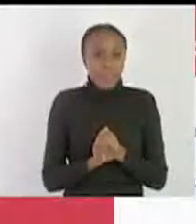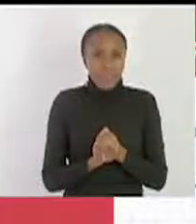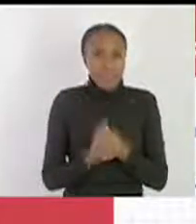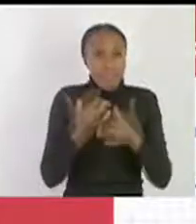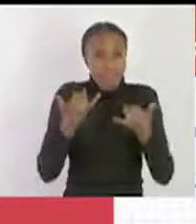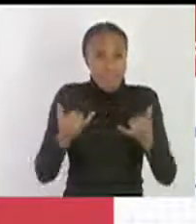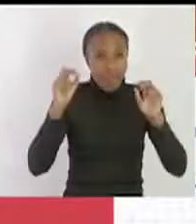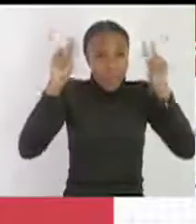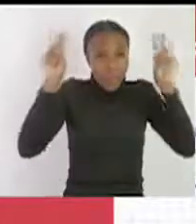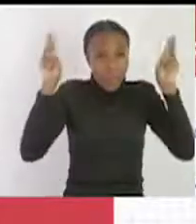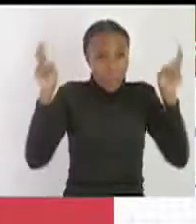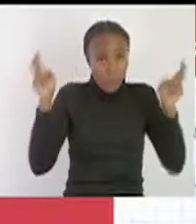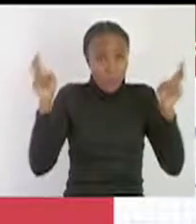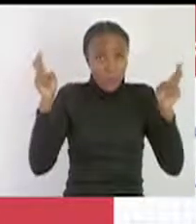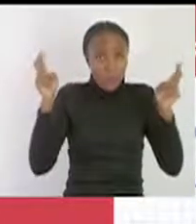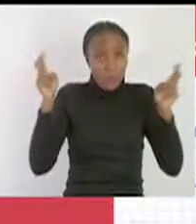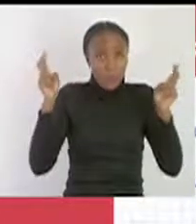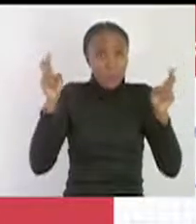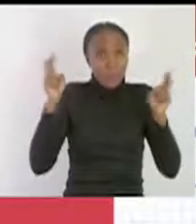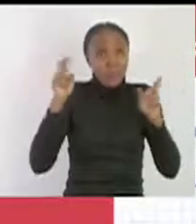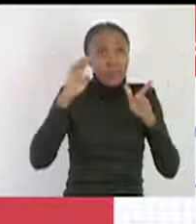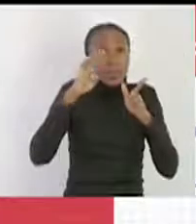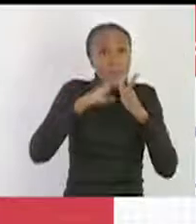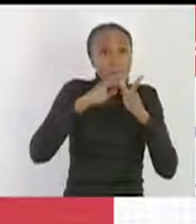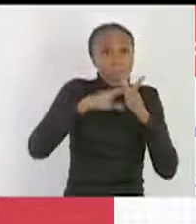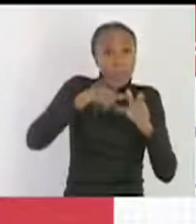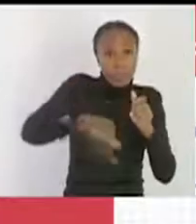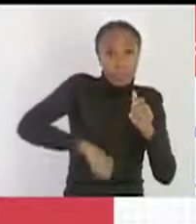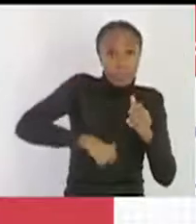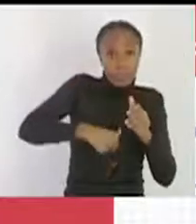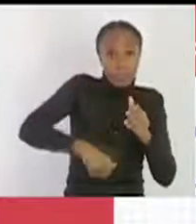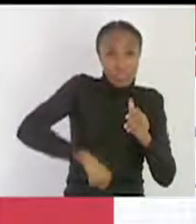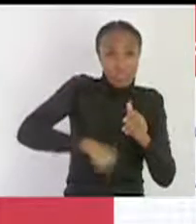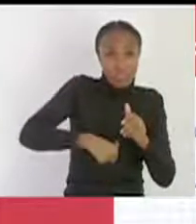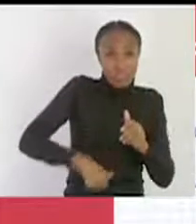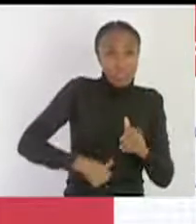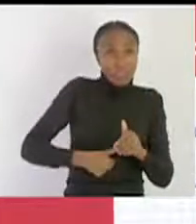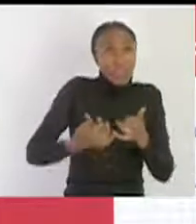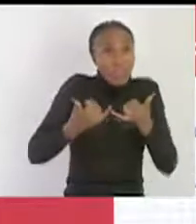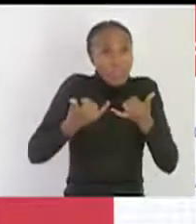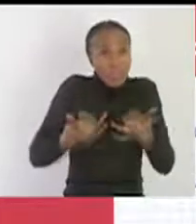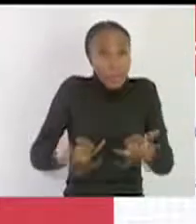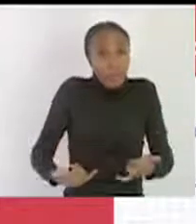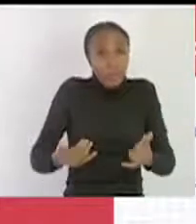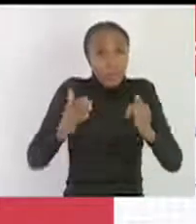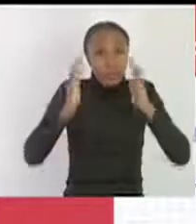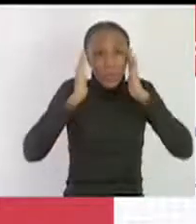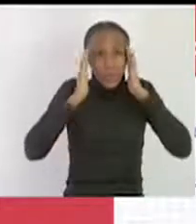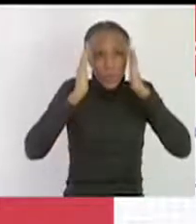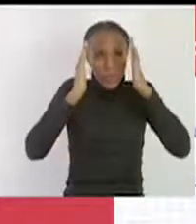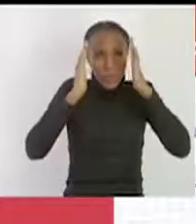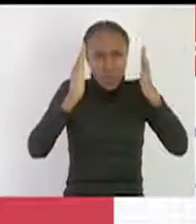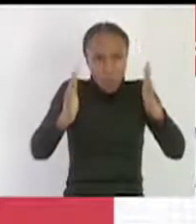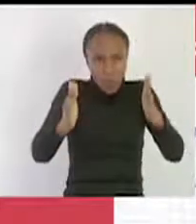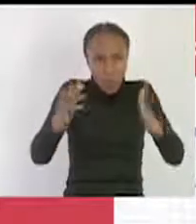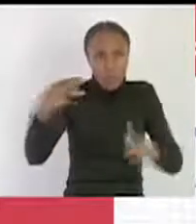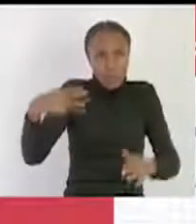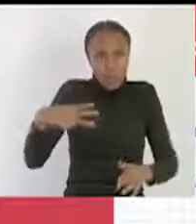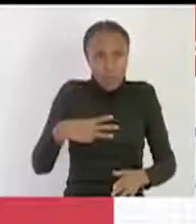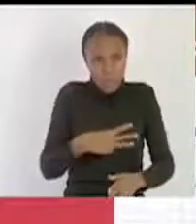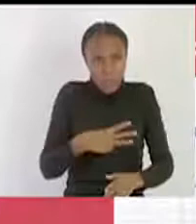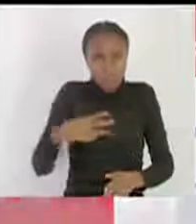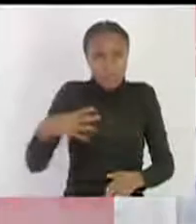Today's topic is on diseases, whereby we are going to look at HIV